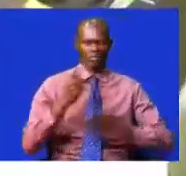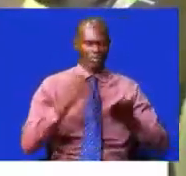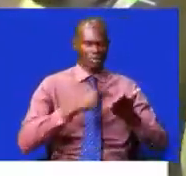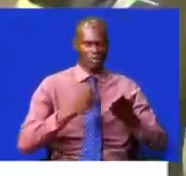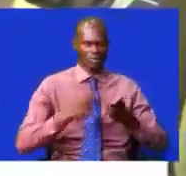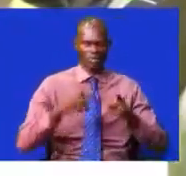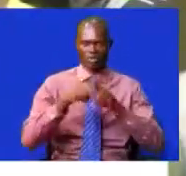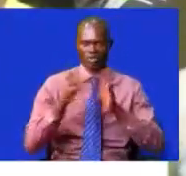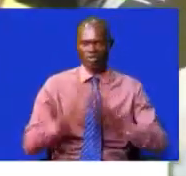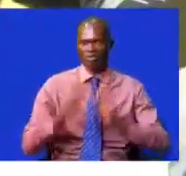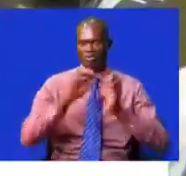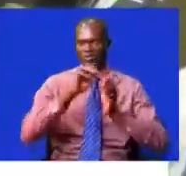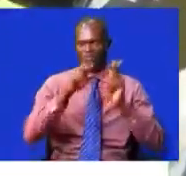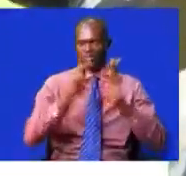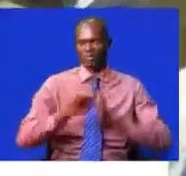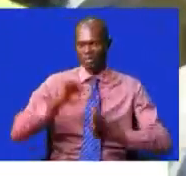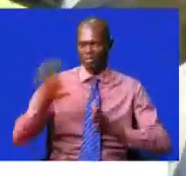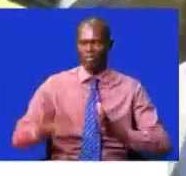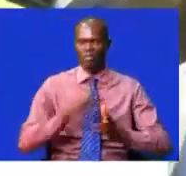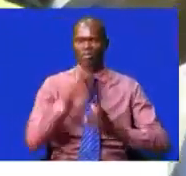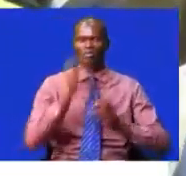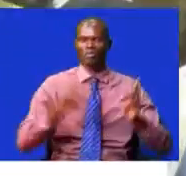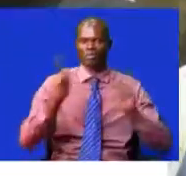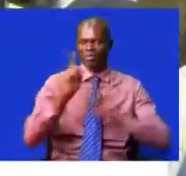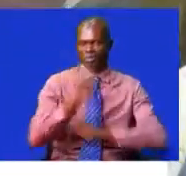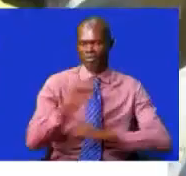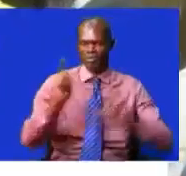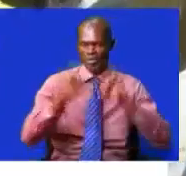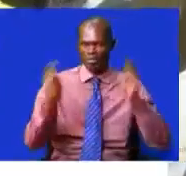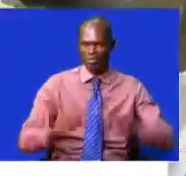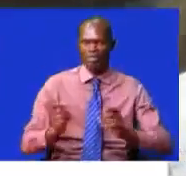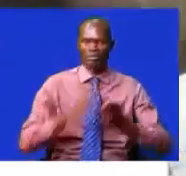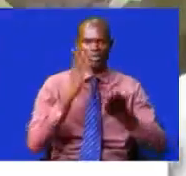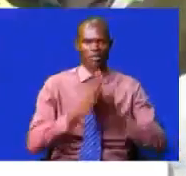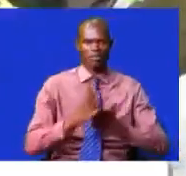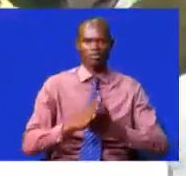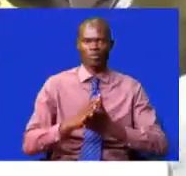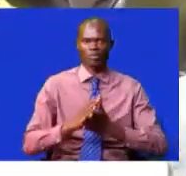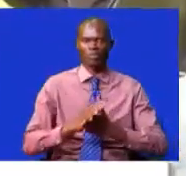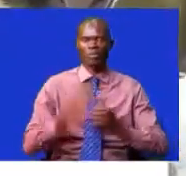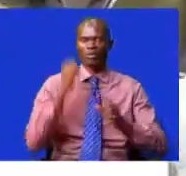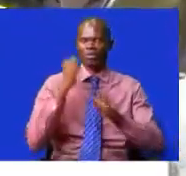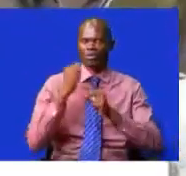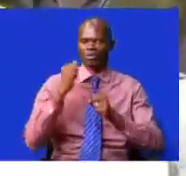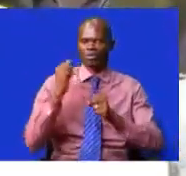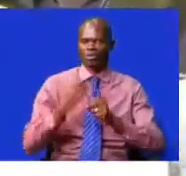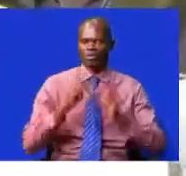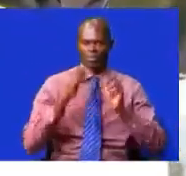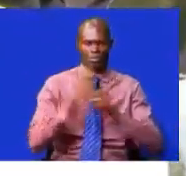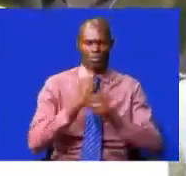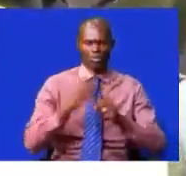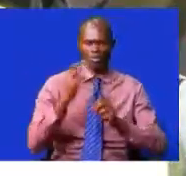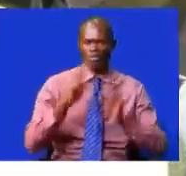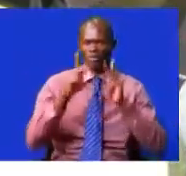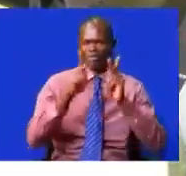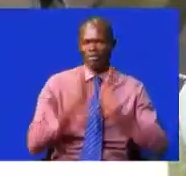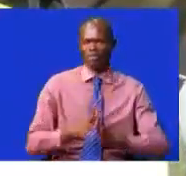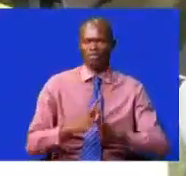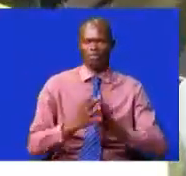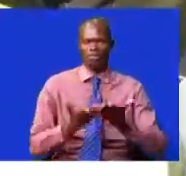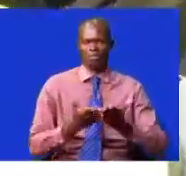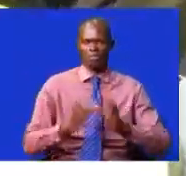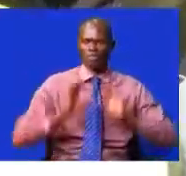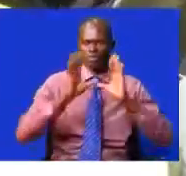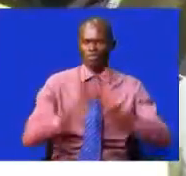with Kisumu County, not the Nairobi team. There is their mandate to push the Nairobi team to pay us our money. It's now 2 months. We are